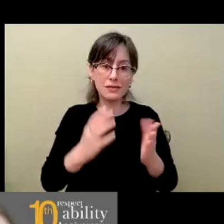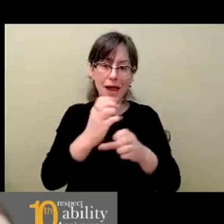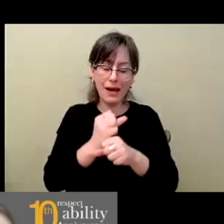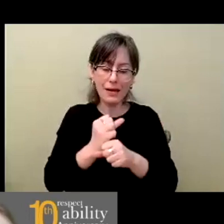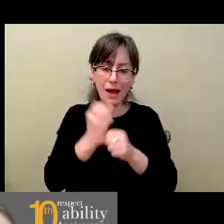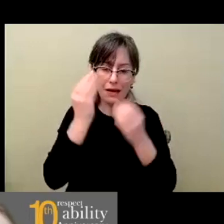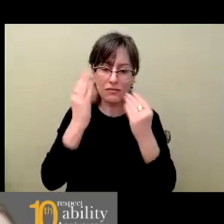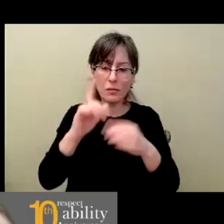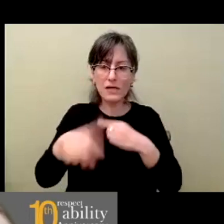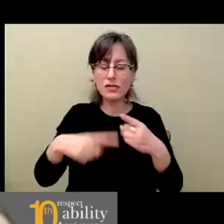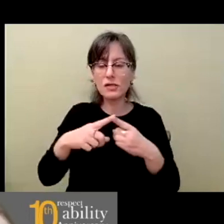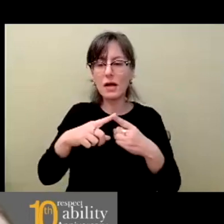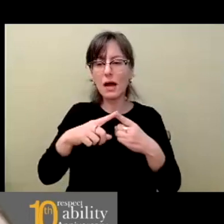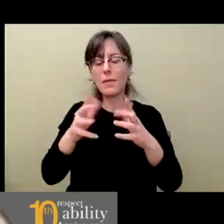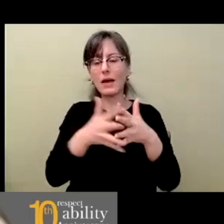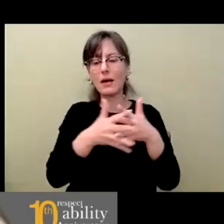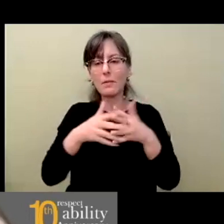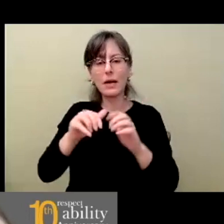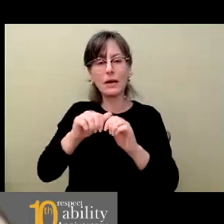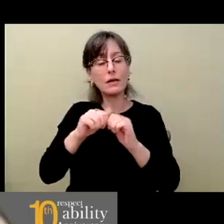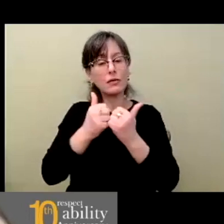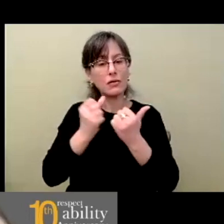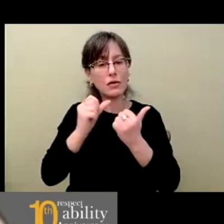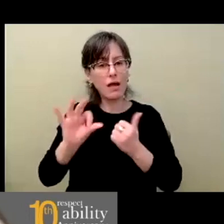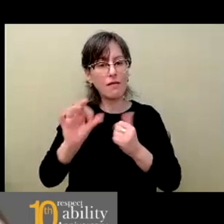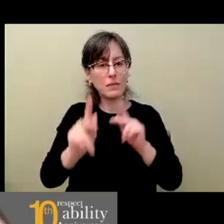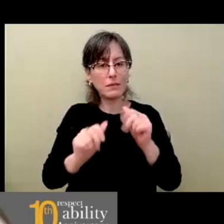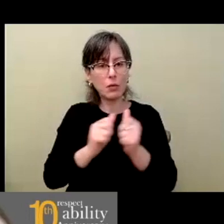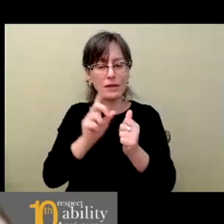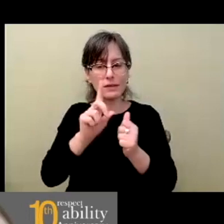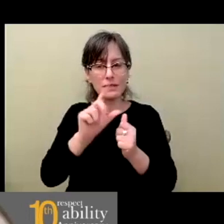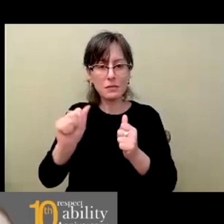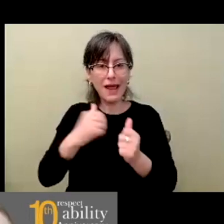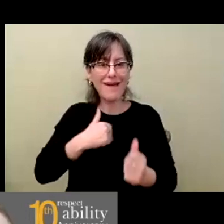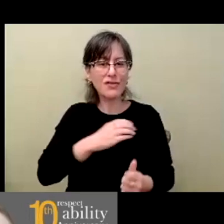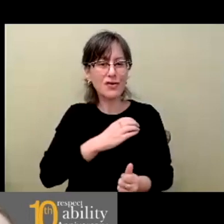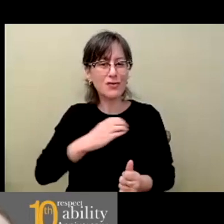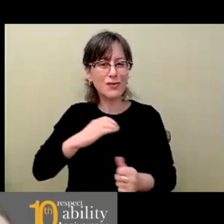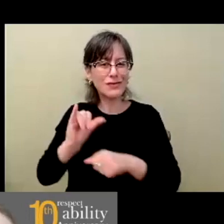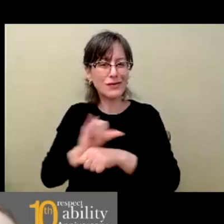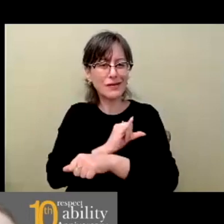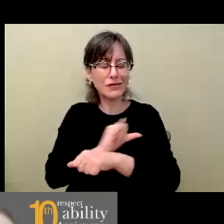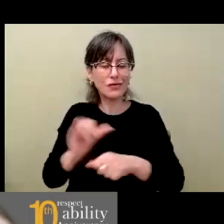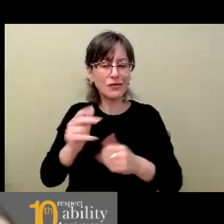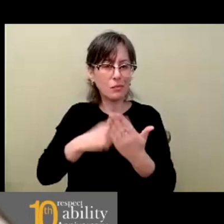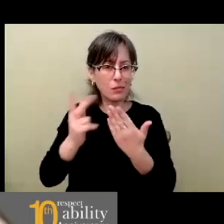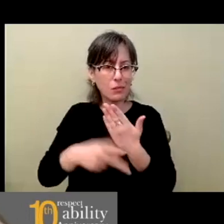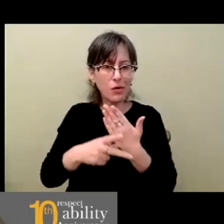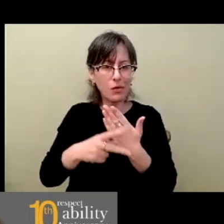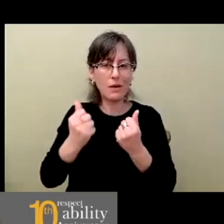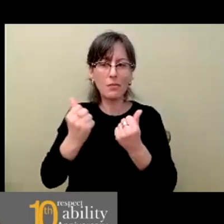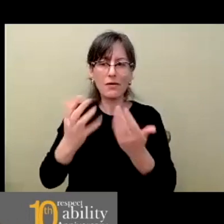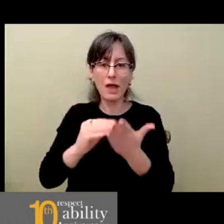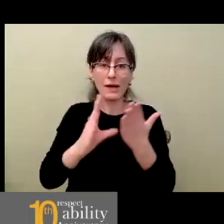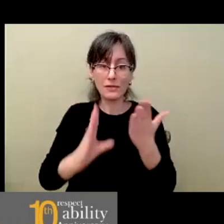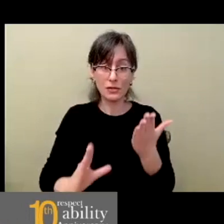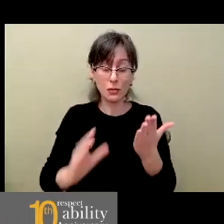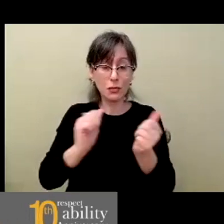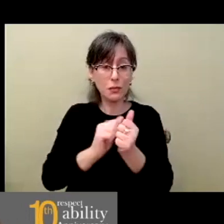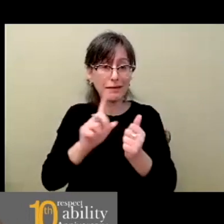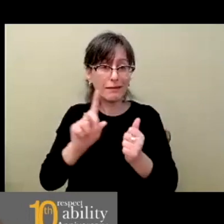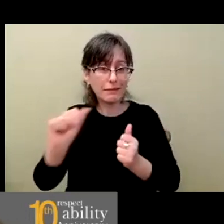the American Association of People with Disabilities' Congressional Internship Program, which is a program that provides students with disabilities